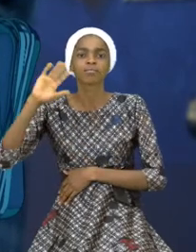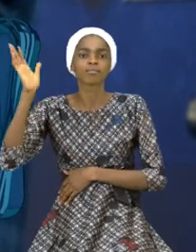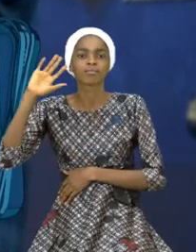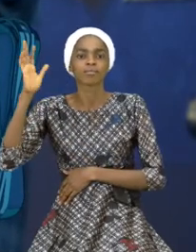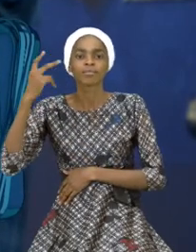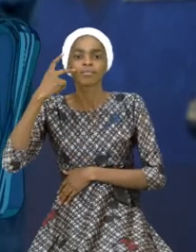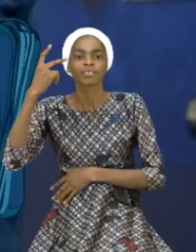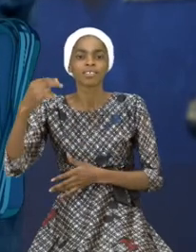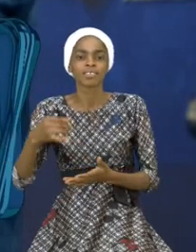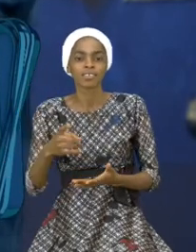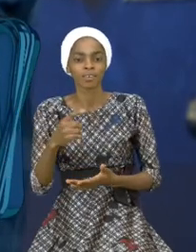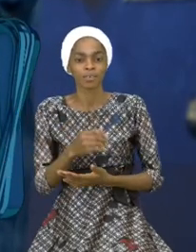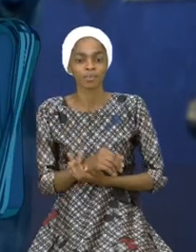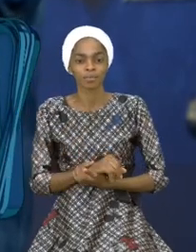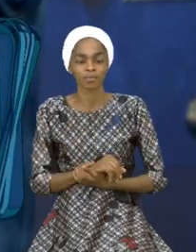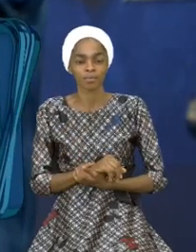If you are